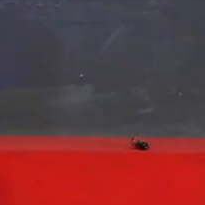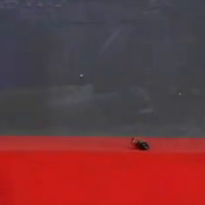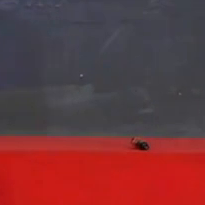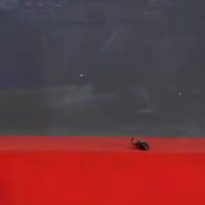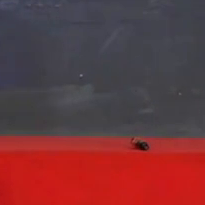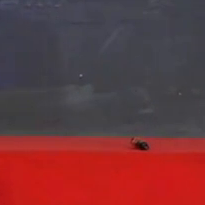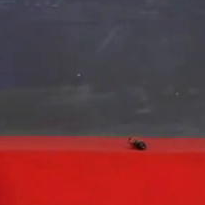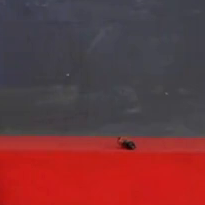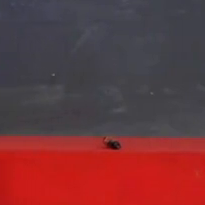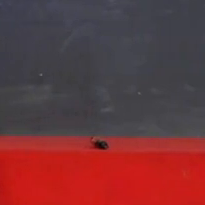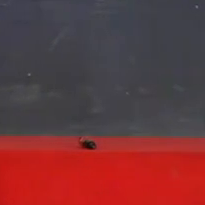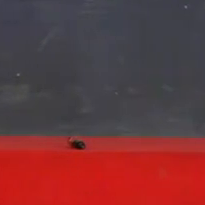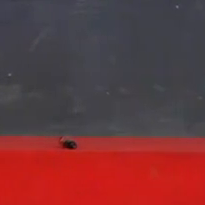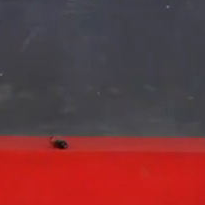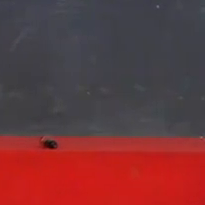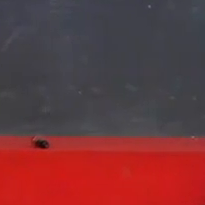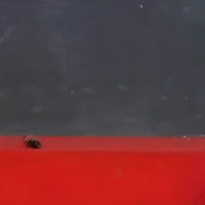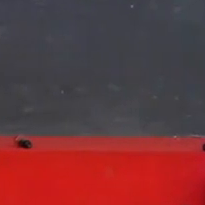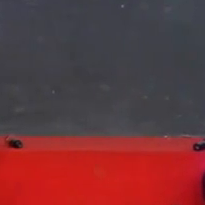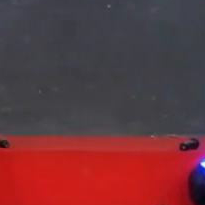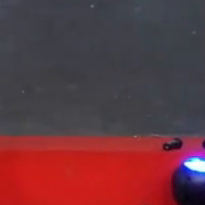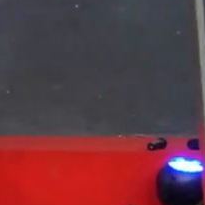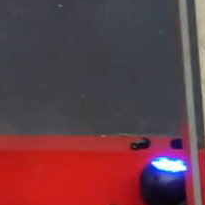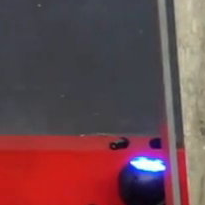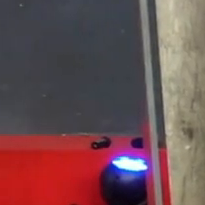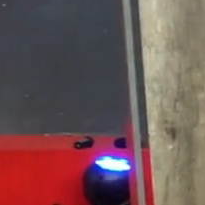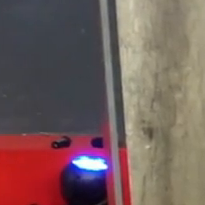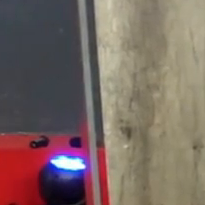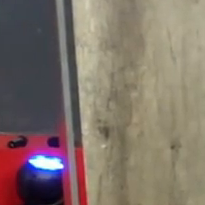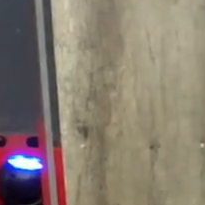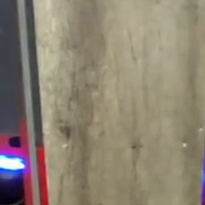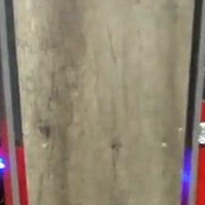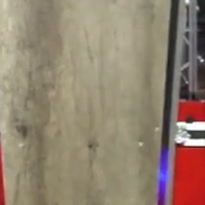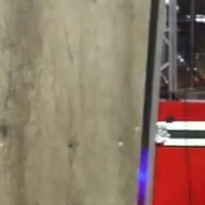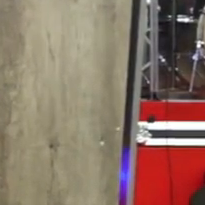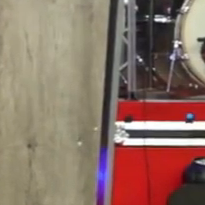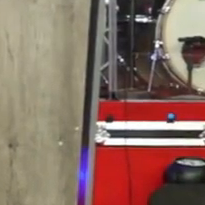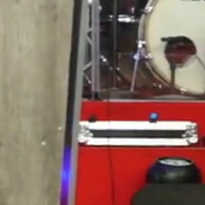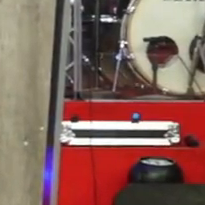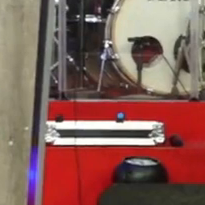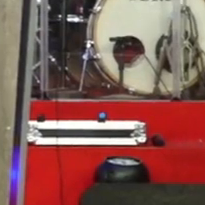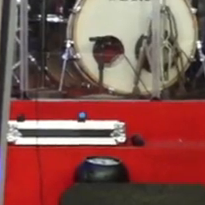Can you find it? It was the next slide after number two.